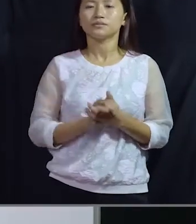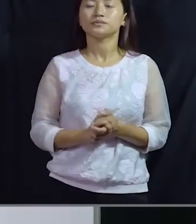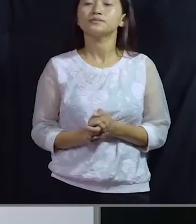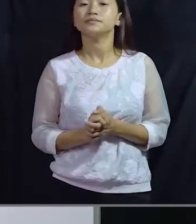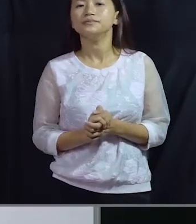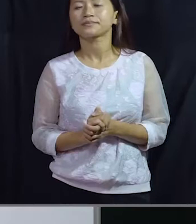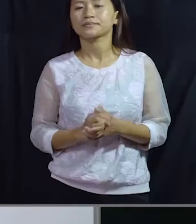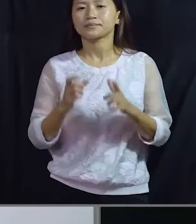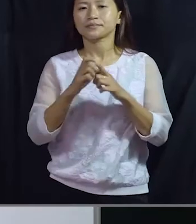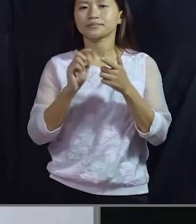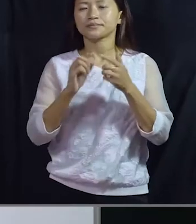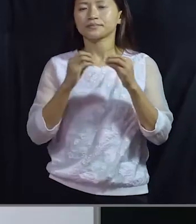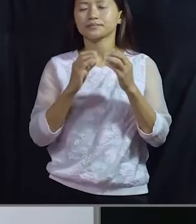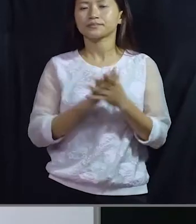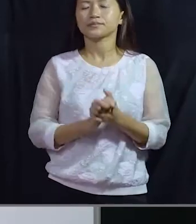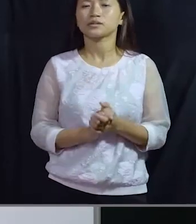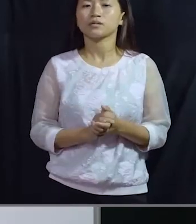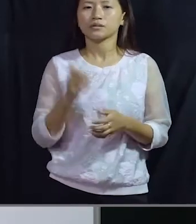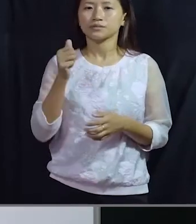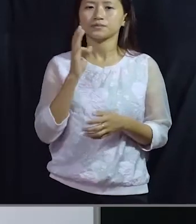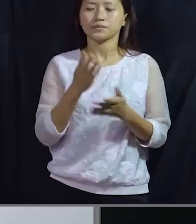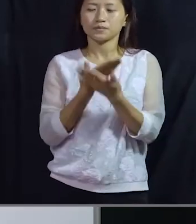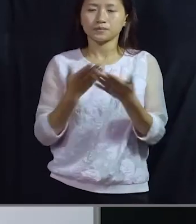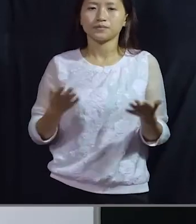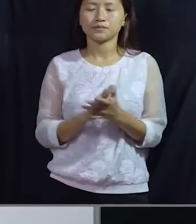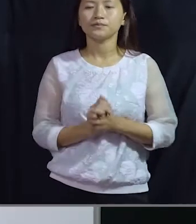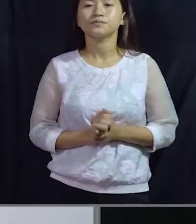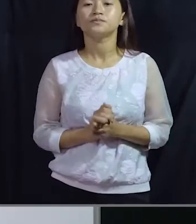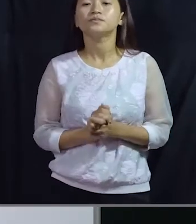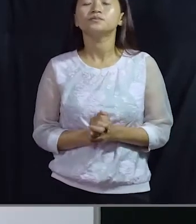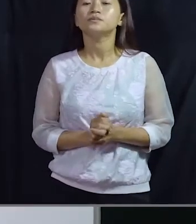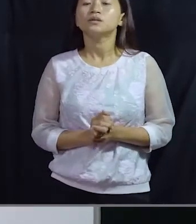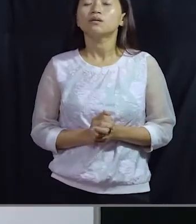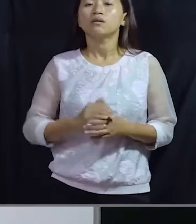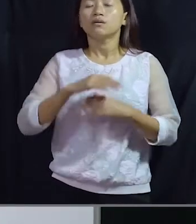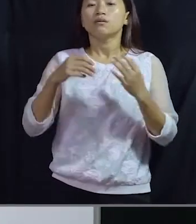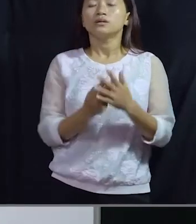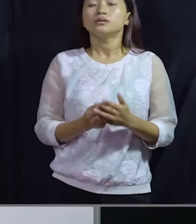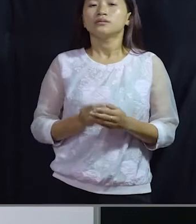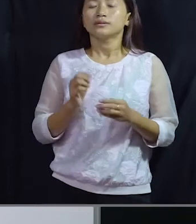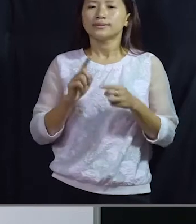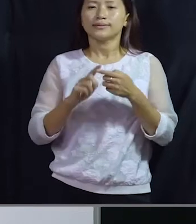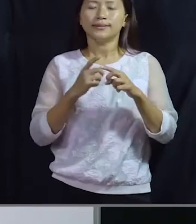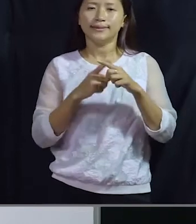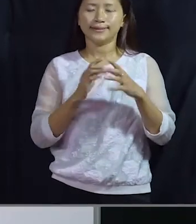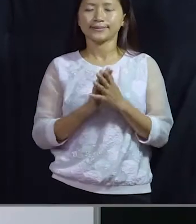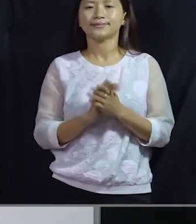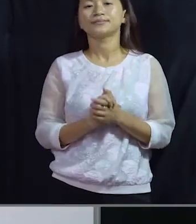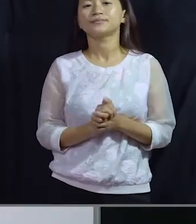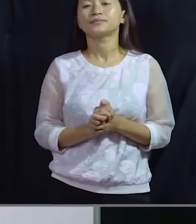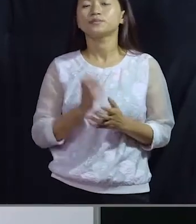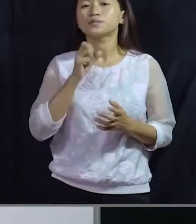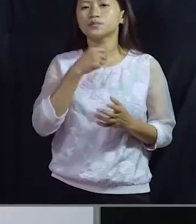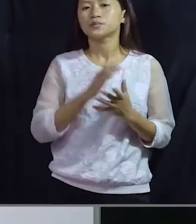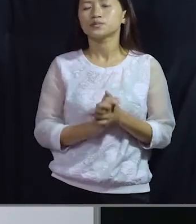Again, on the debit side, the goodwill. This goodwill was already existing in the